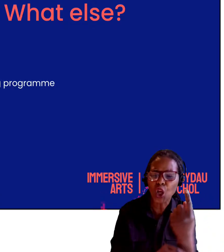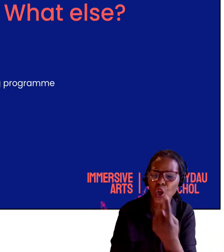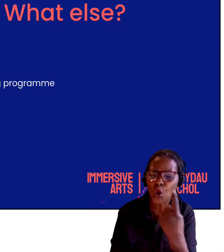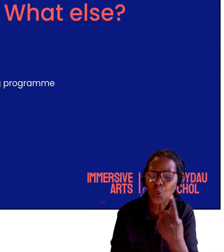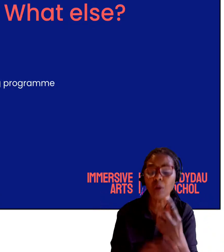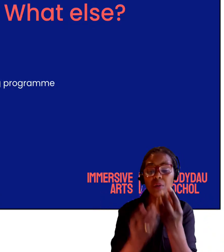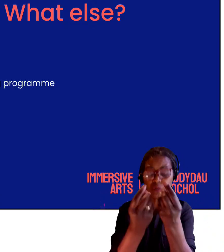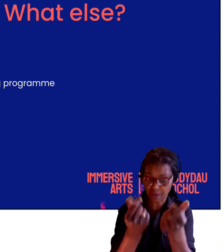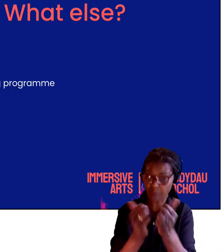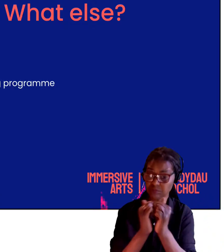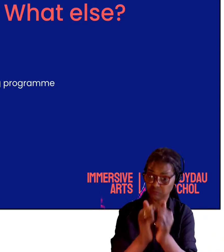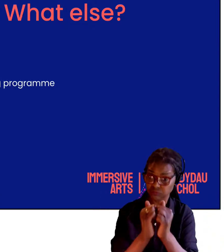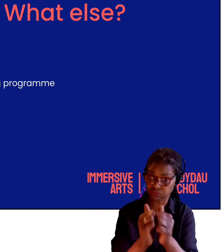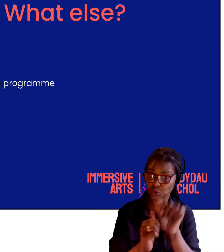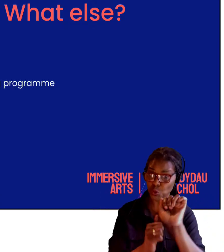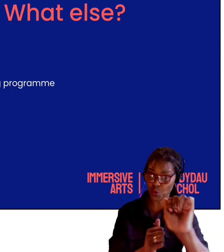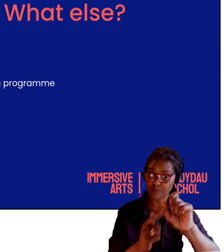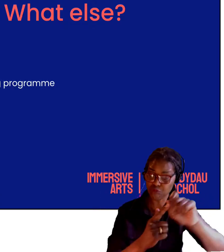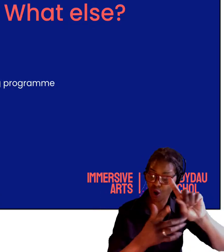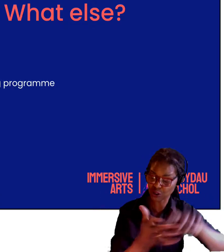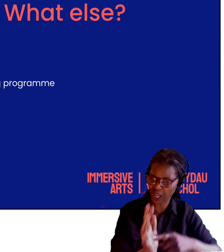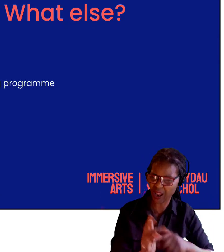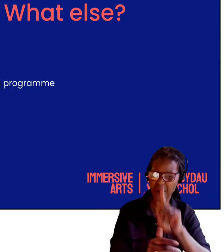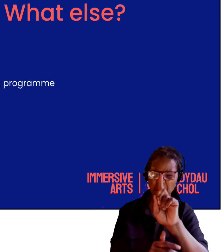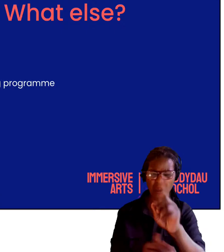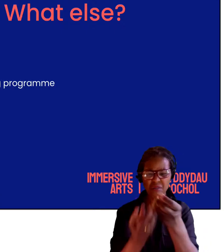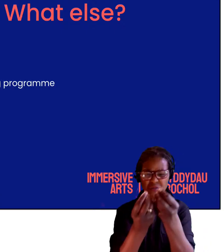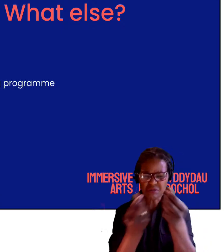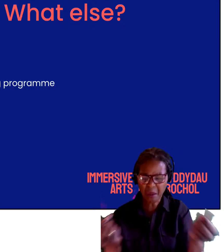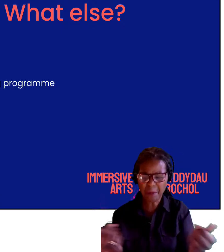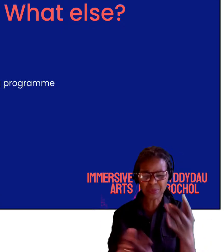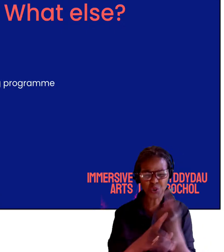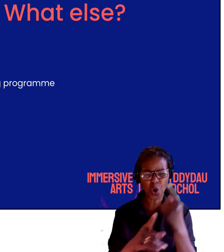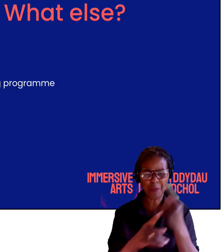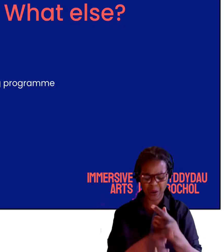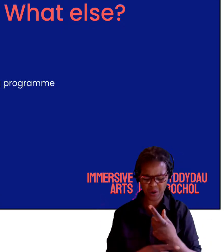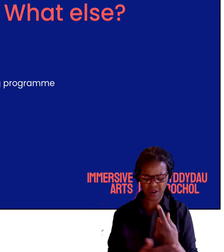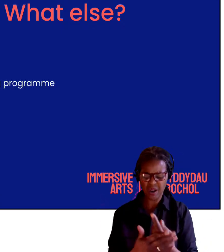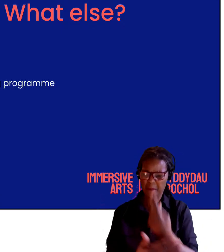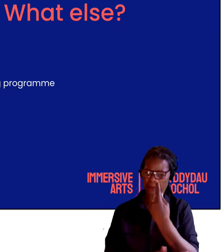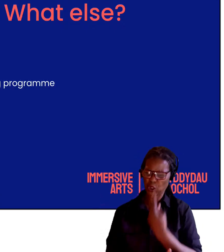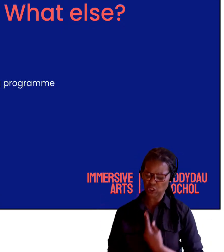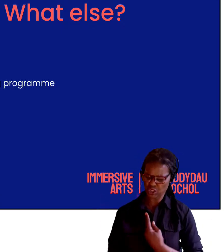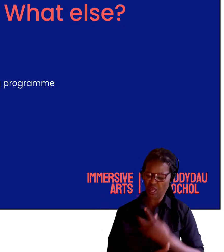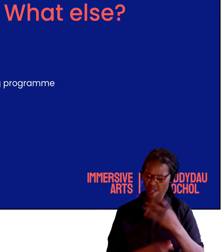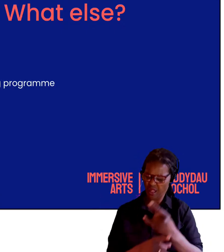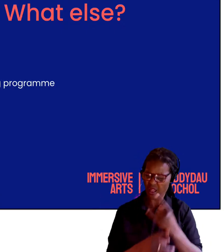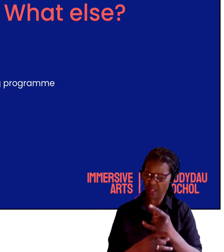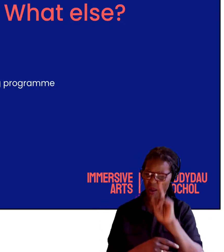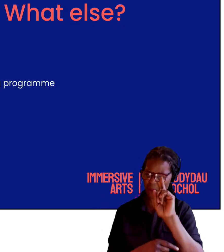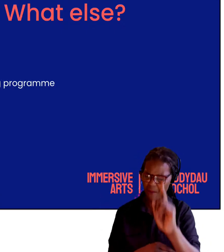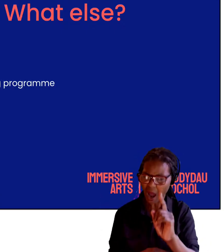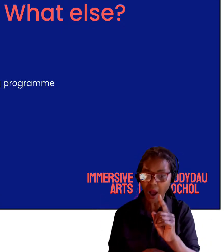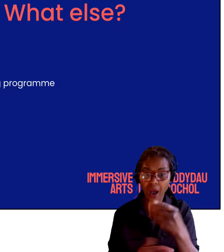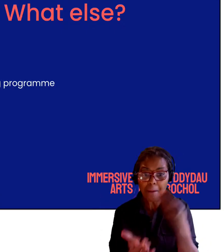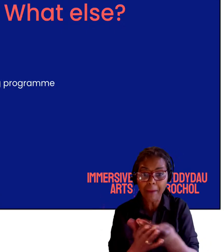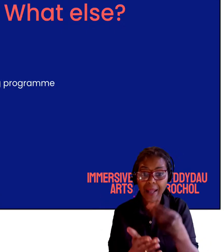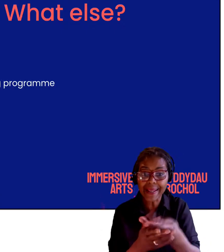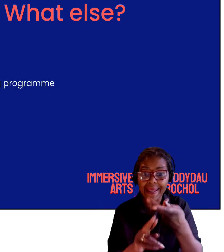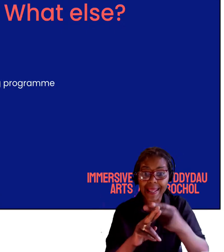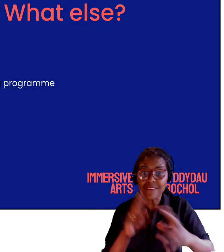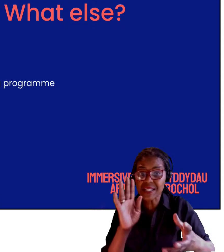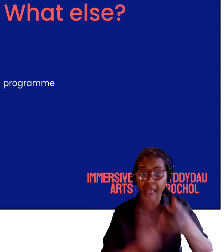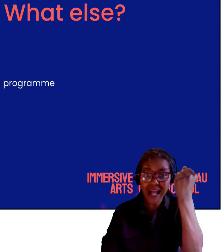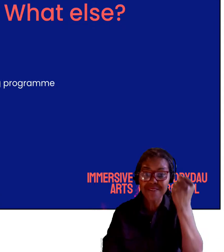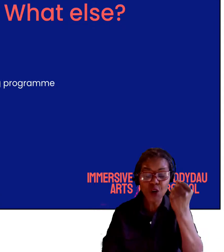to their project, there were applications which focused on this without going on to give a clear explanation of what they'd actually do with the funding.